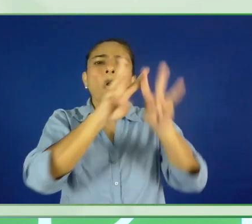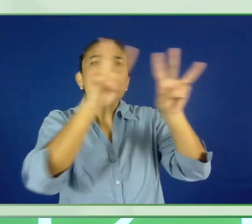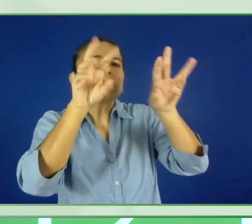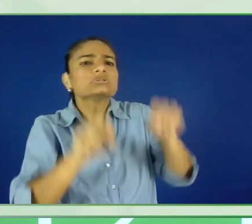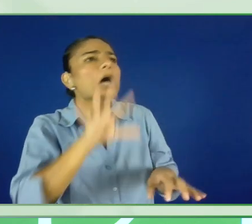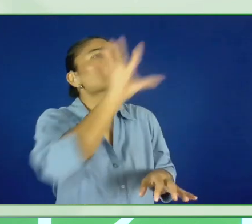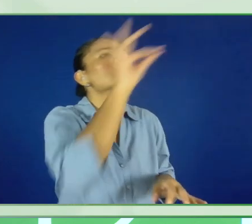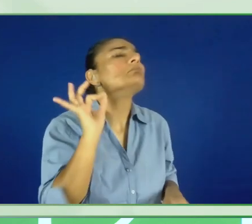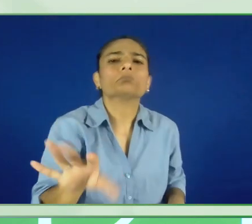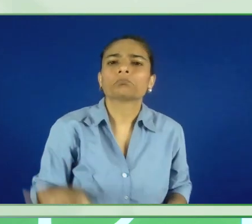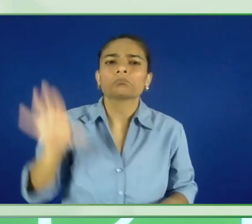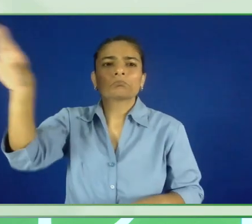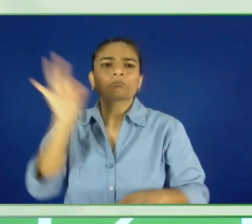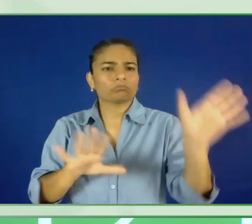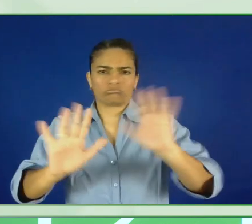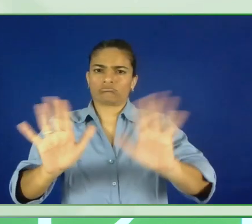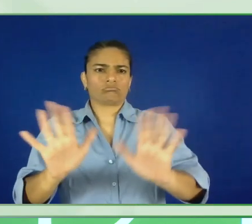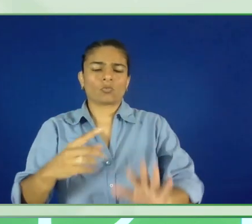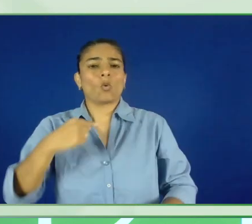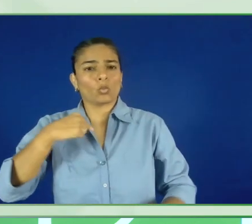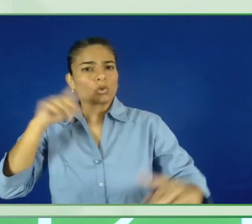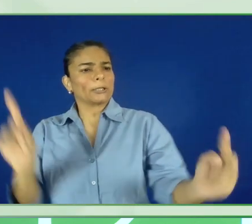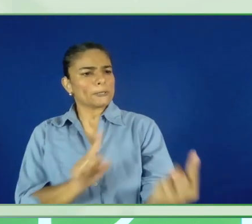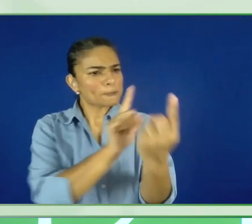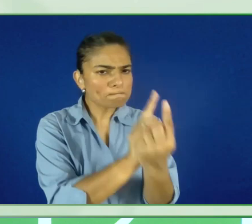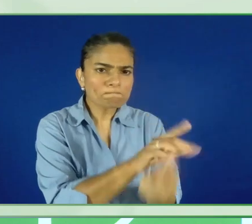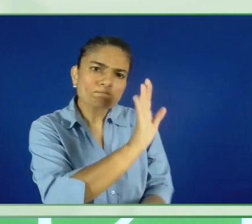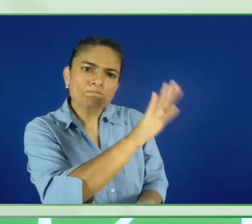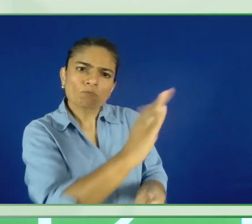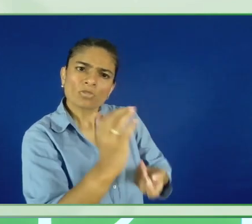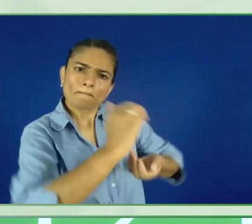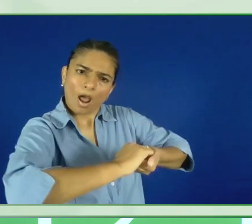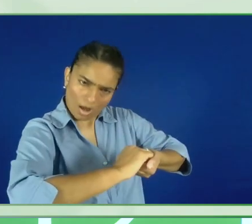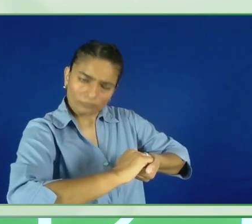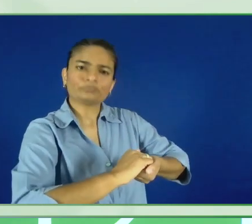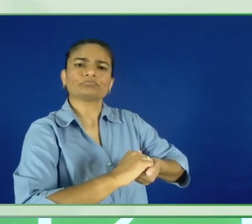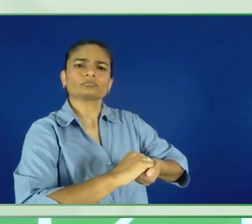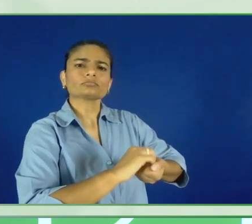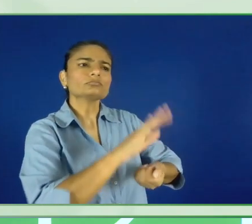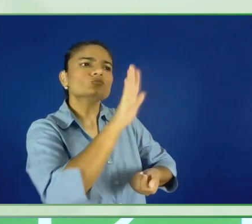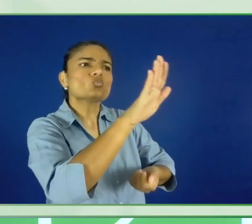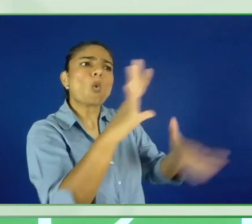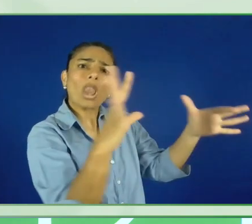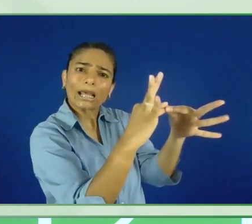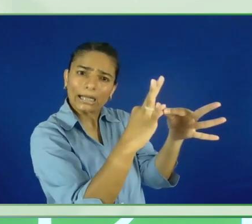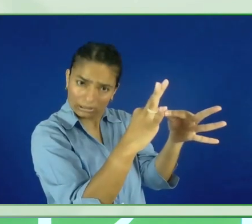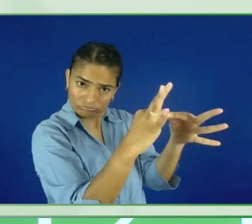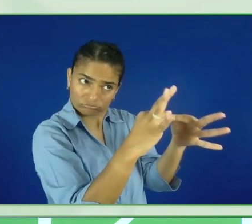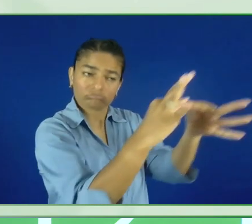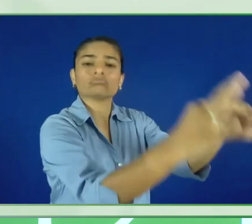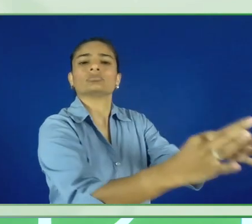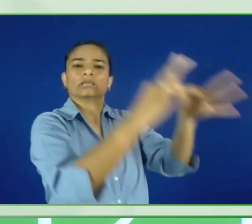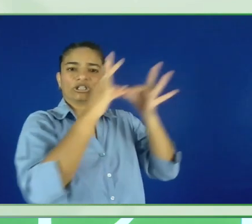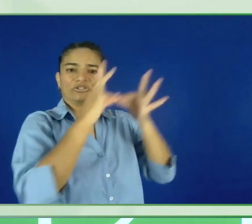approach the partner to share their link with us. It is always